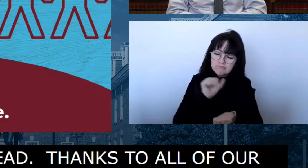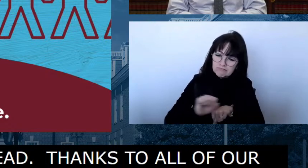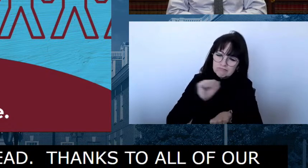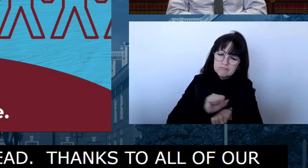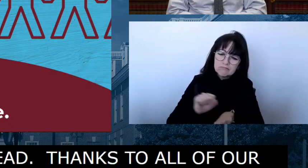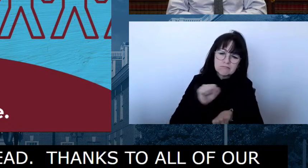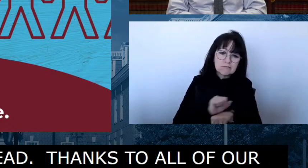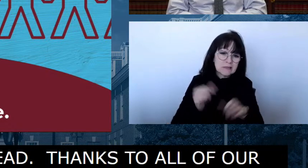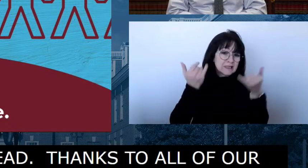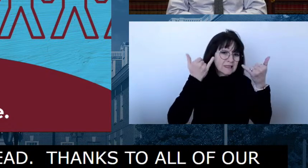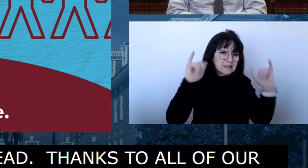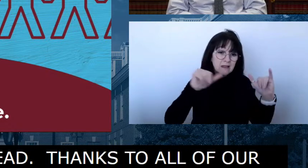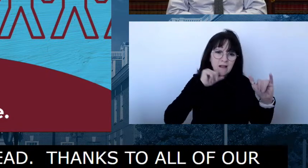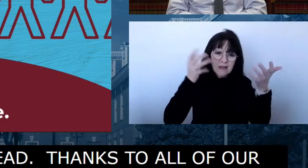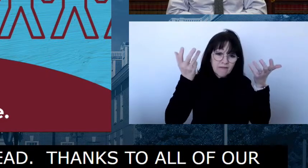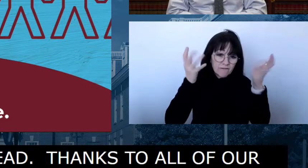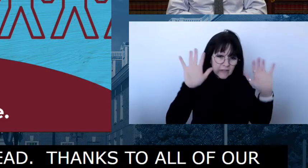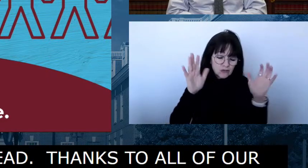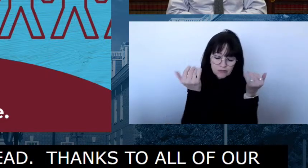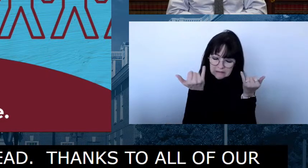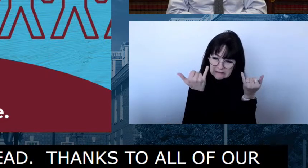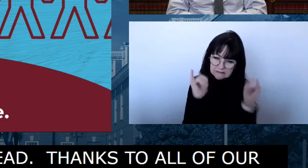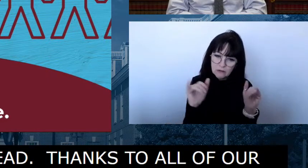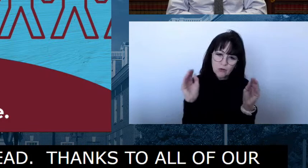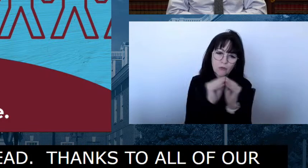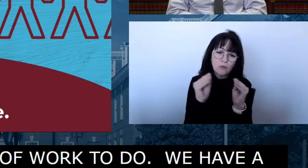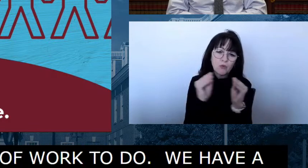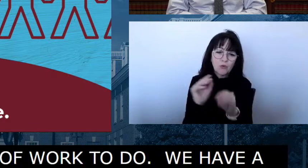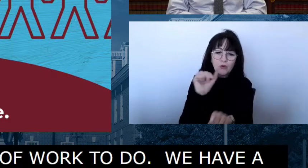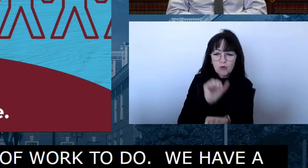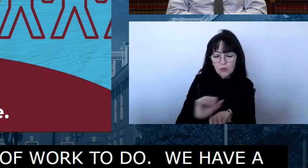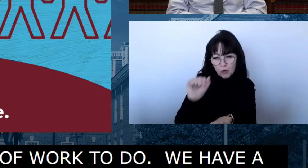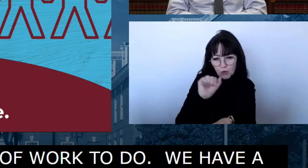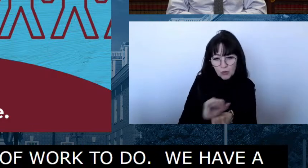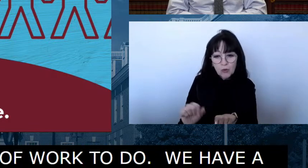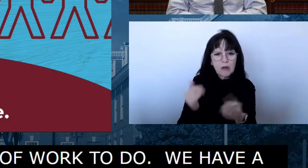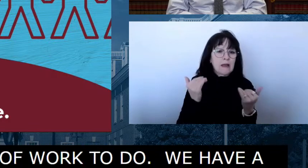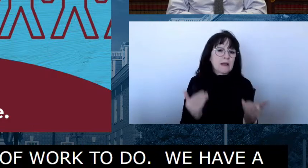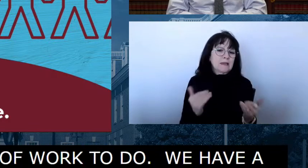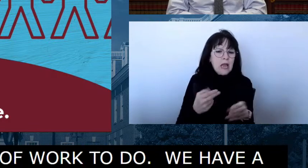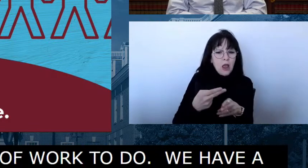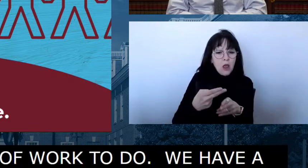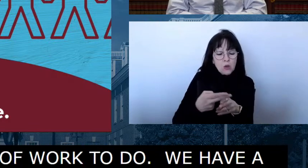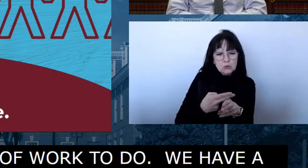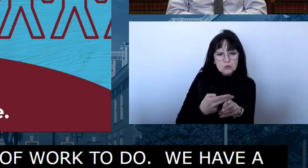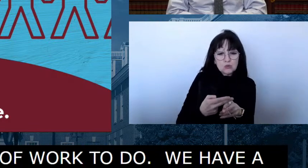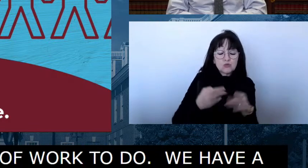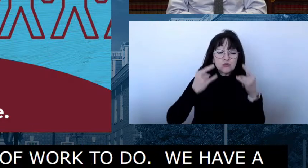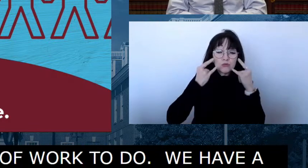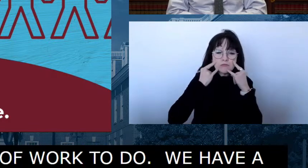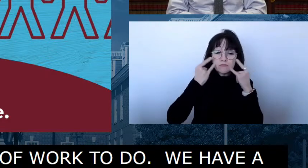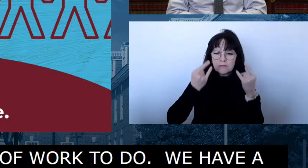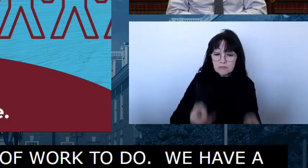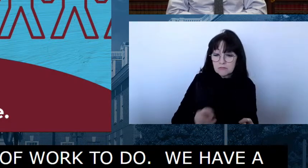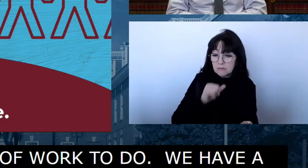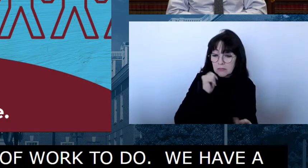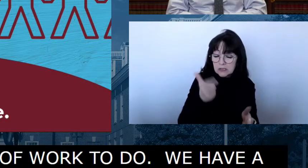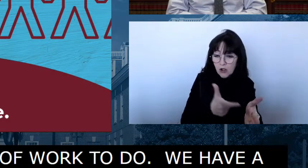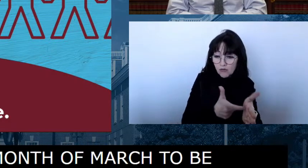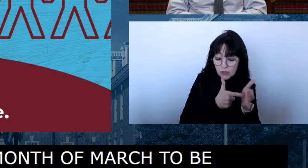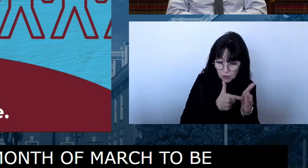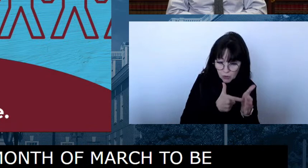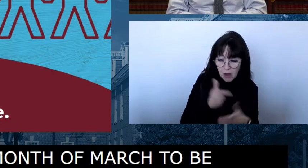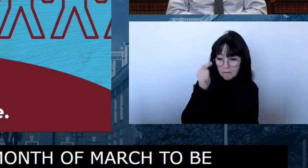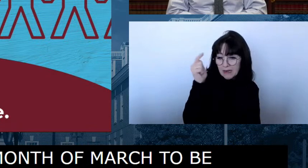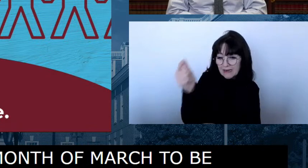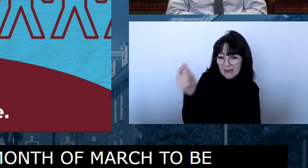of March to be prepared to go maskless in our schools or to continue that requirement